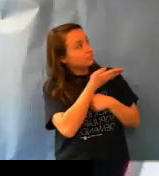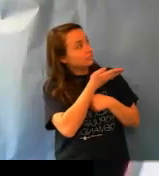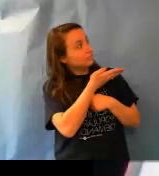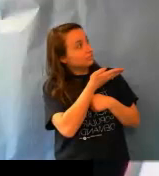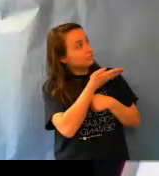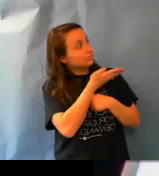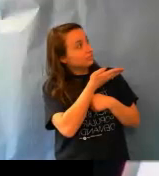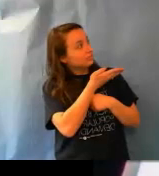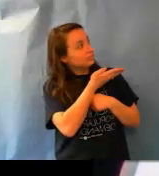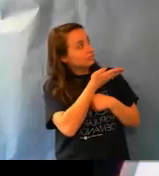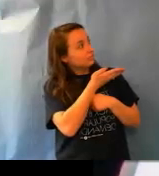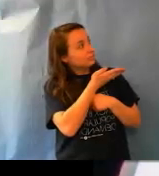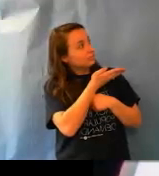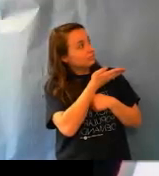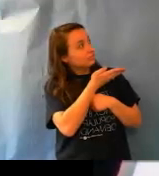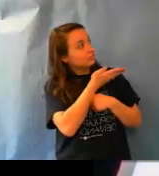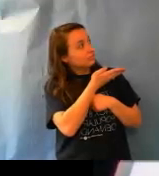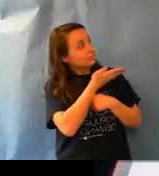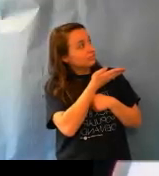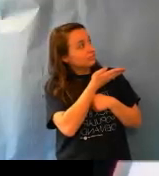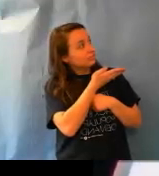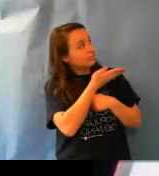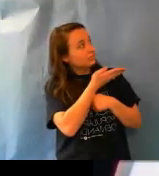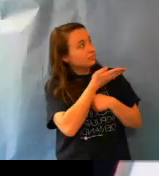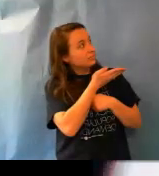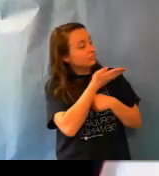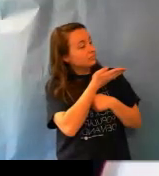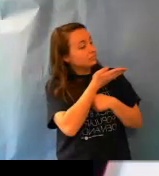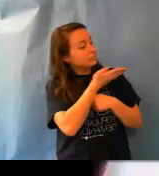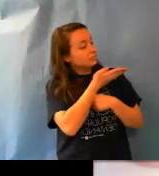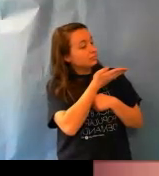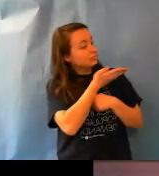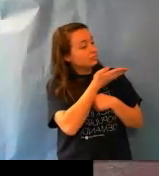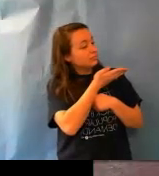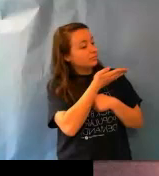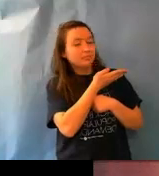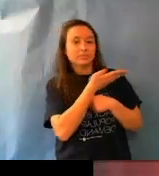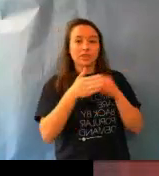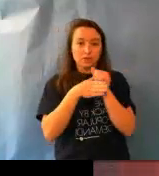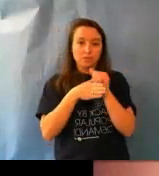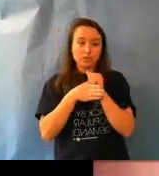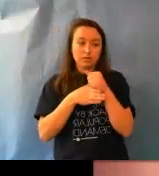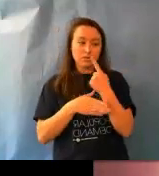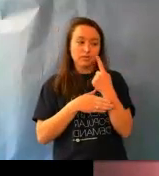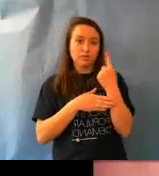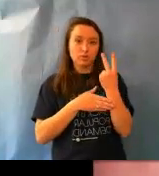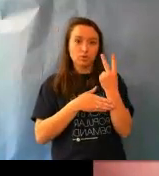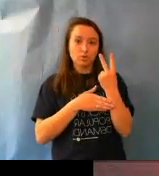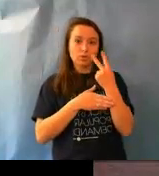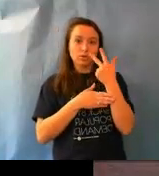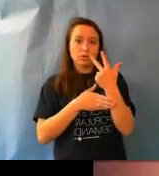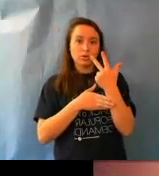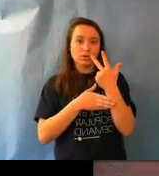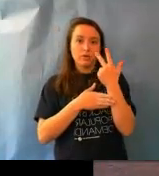our 3 flowers, and then we want our equal sign, and we're going to find our answer. So let's practice. Let's count. 1,